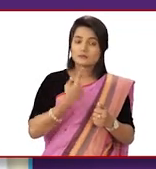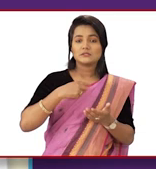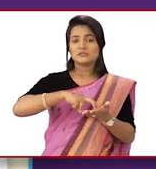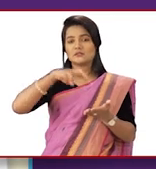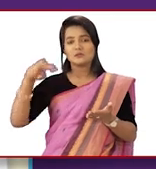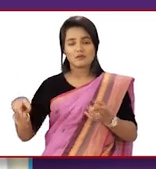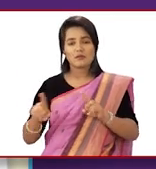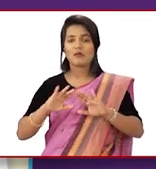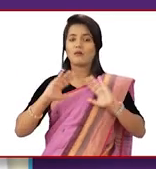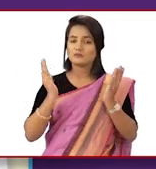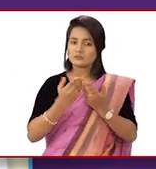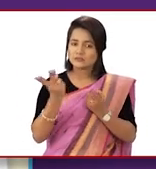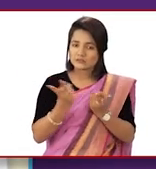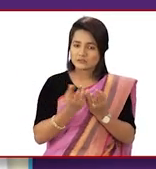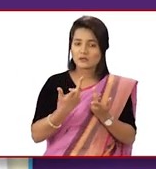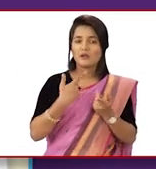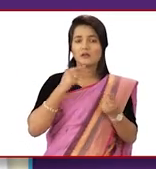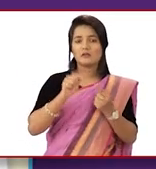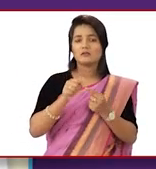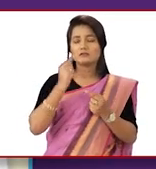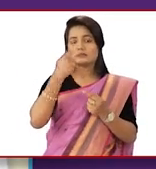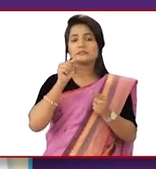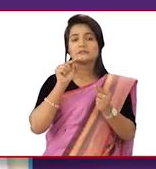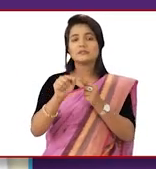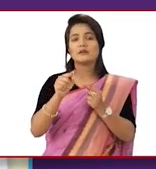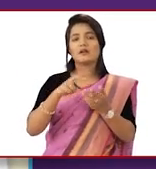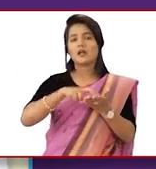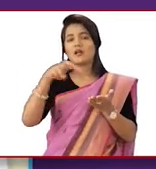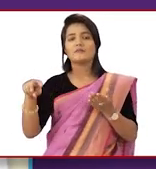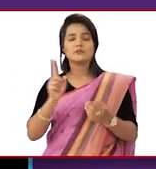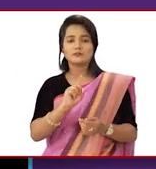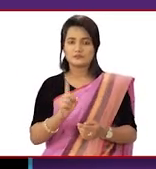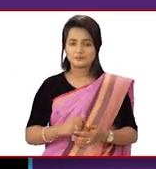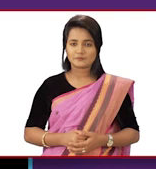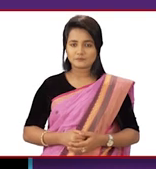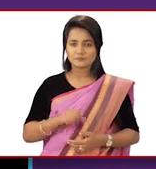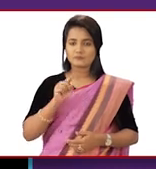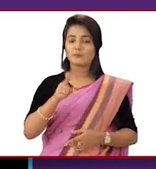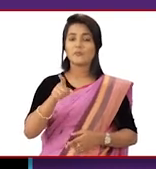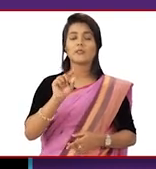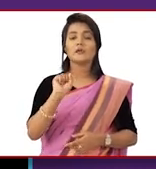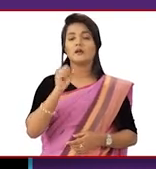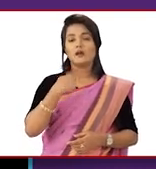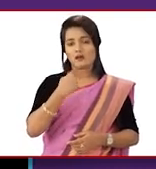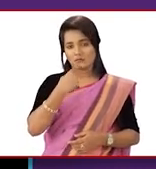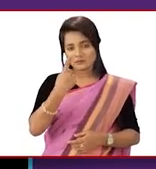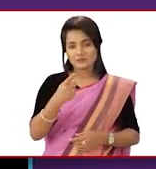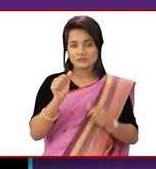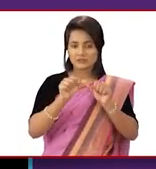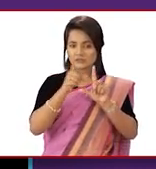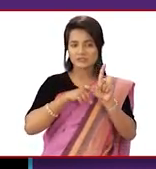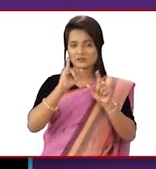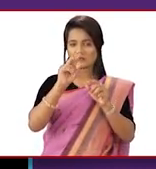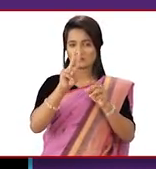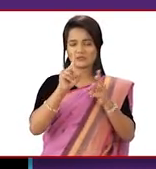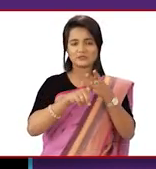in a world where things are a bit unfair. Naveed bhai, what was your reason? Why did you become an ally? Well, it's not that I became an ally all of a